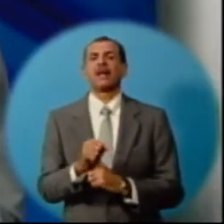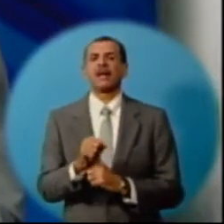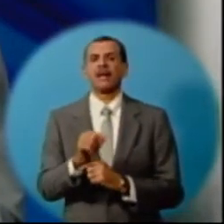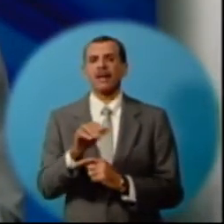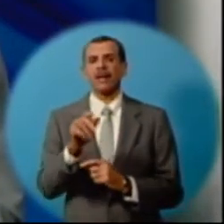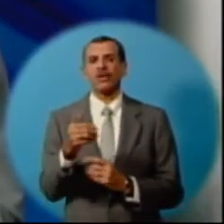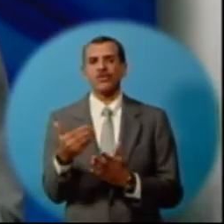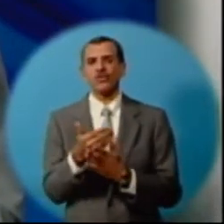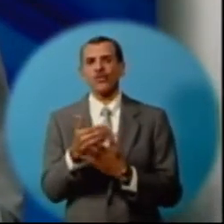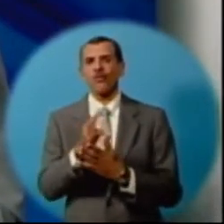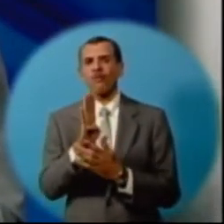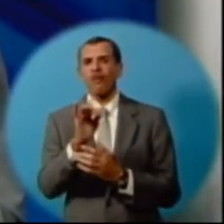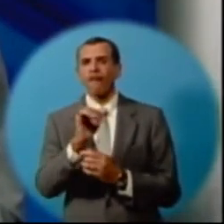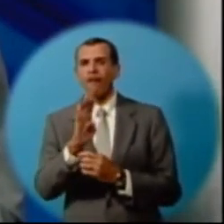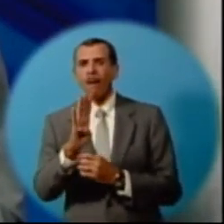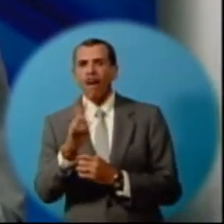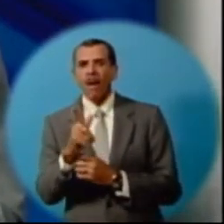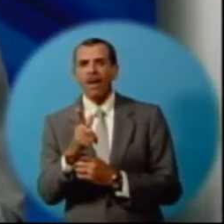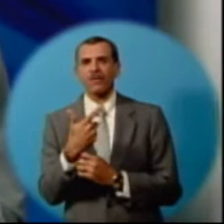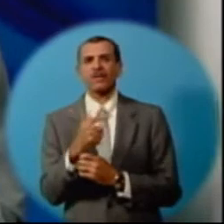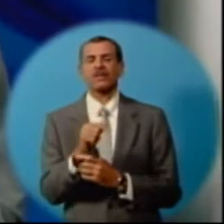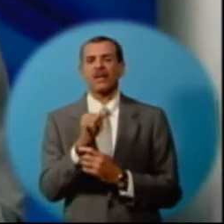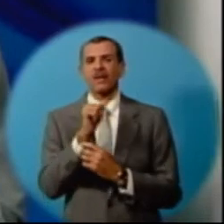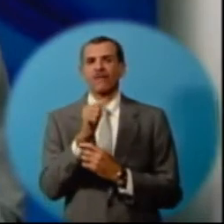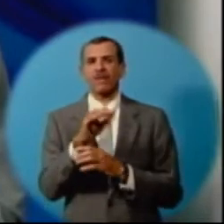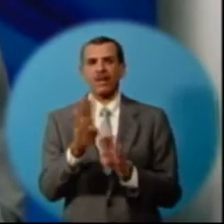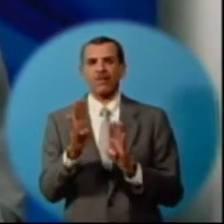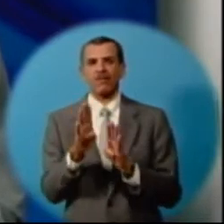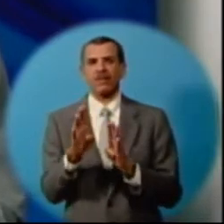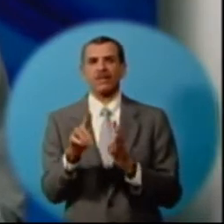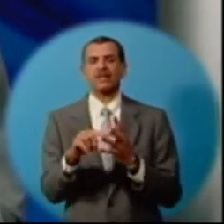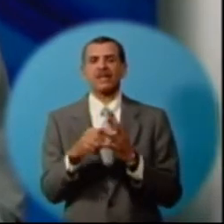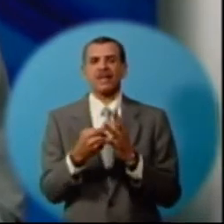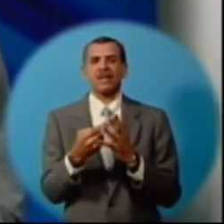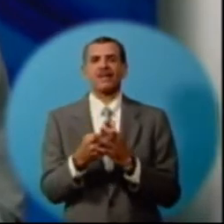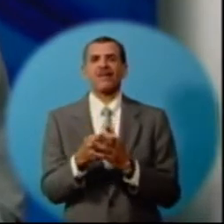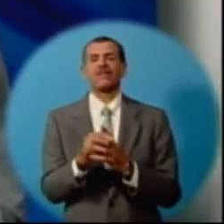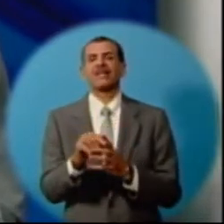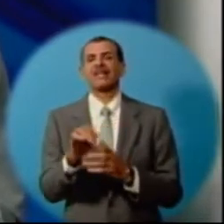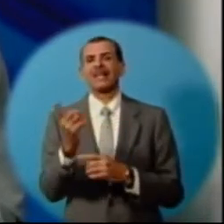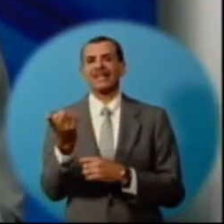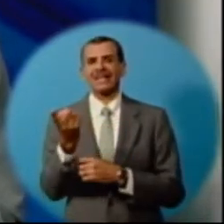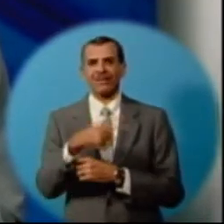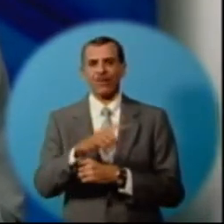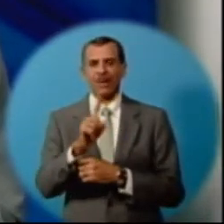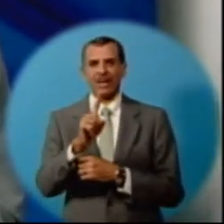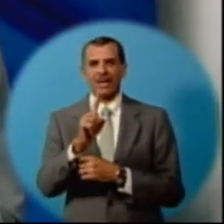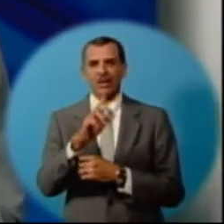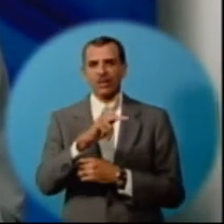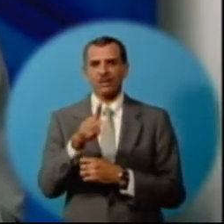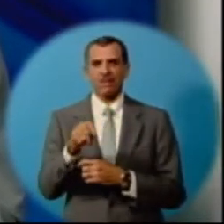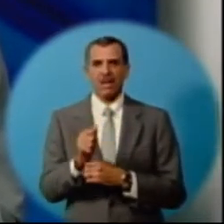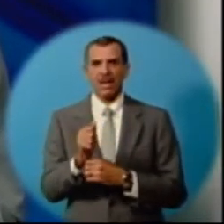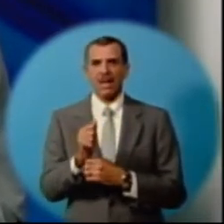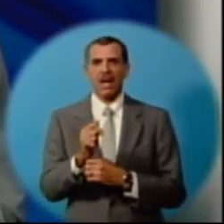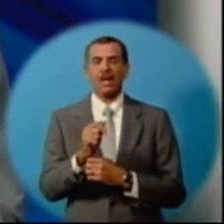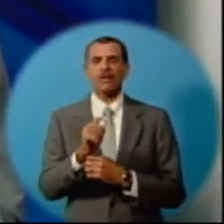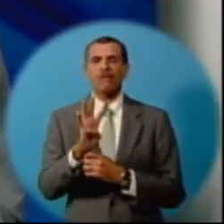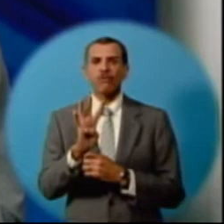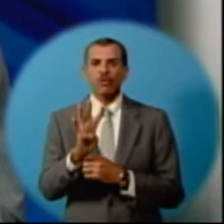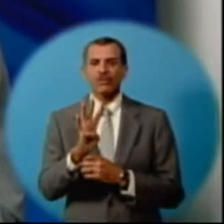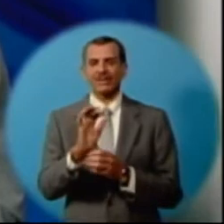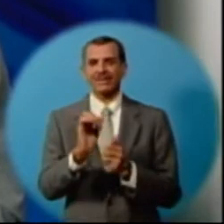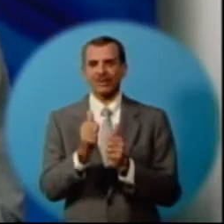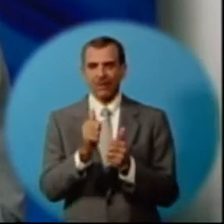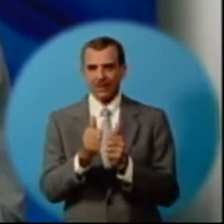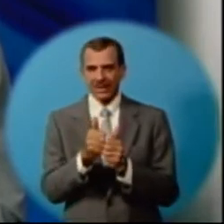a new ball not being available for the start of the Lime second innings on day 1 at Queen's Park, and the drawn 4th series